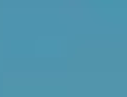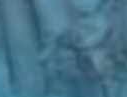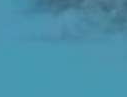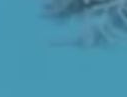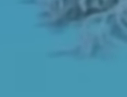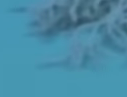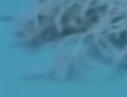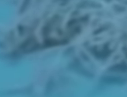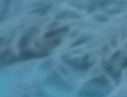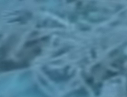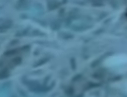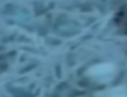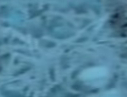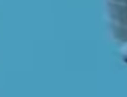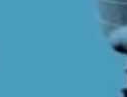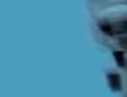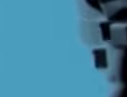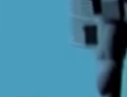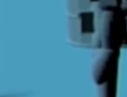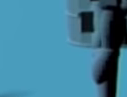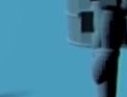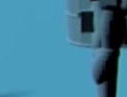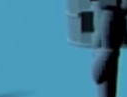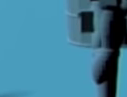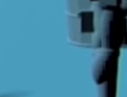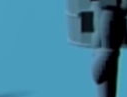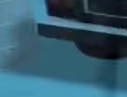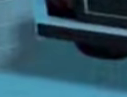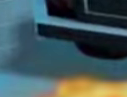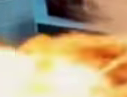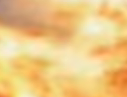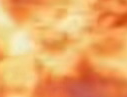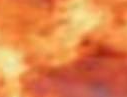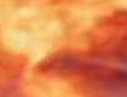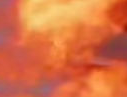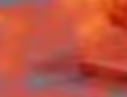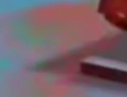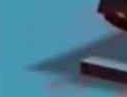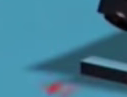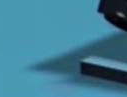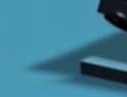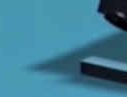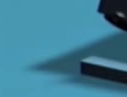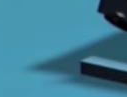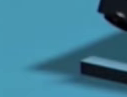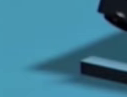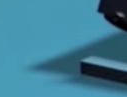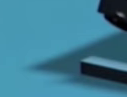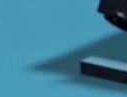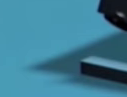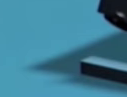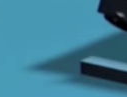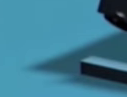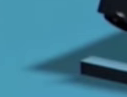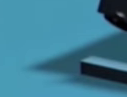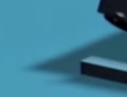troops. The terrorists would detonate improvised explosive devices mounted on a truck inside the base, and by